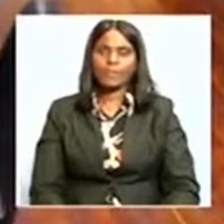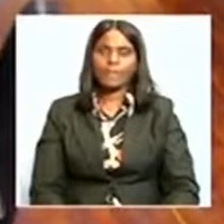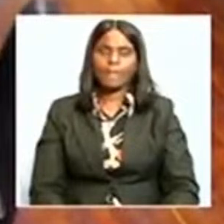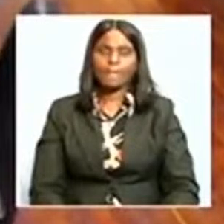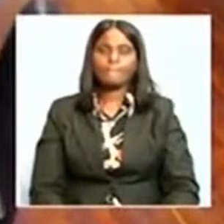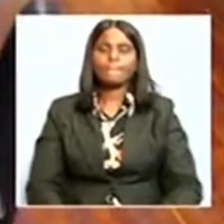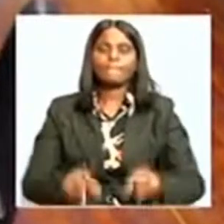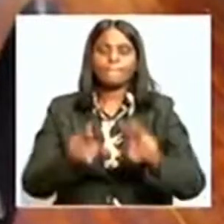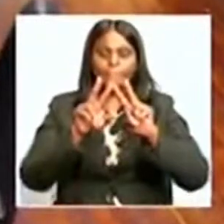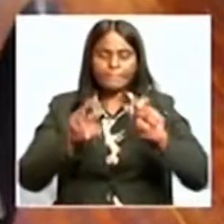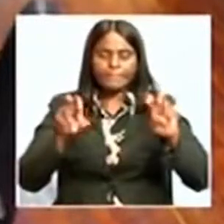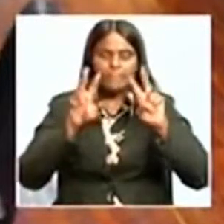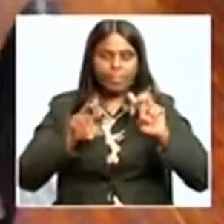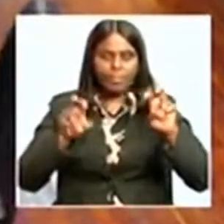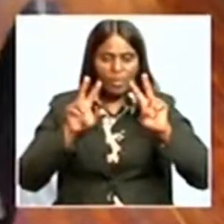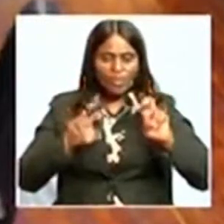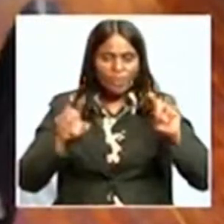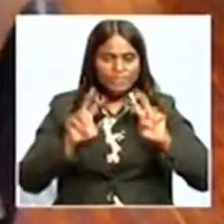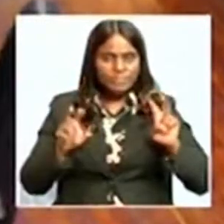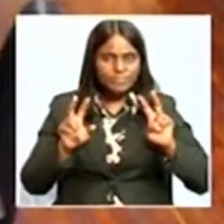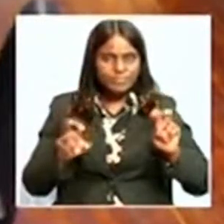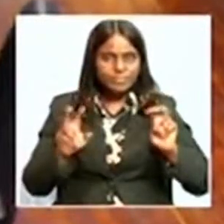We're checking, We're checking, Honourable yeah, Chair. sure.